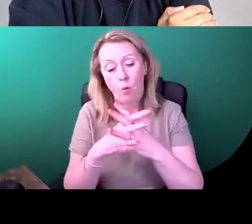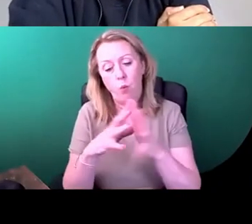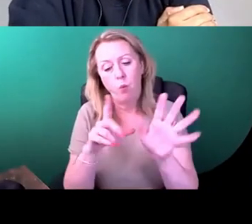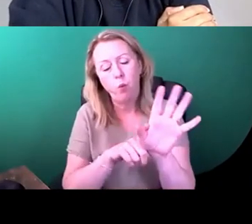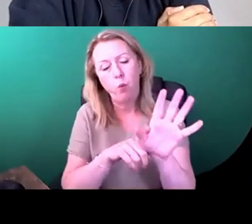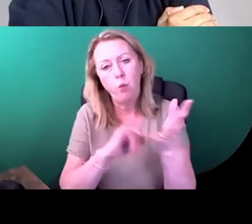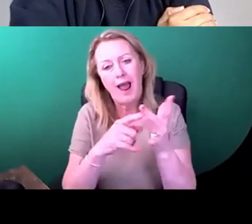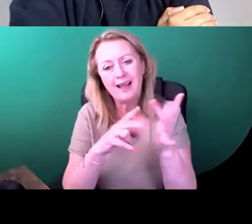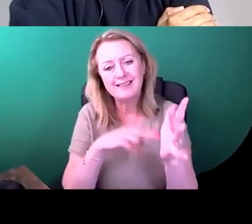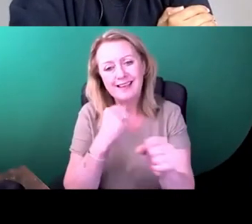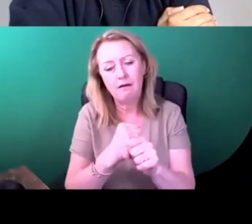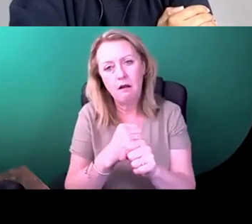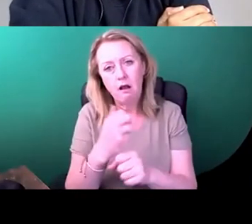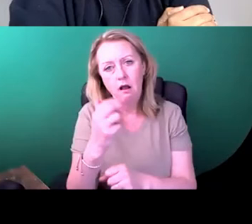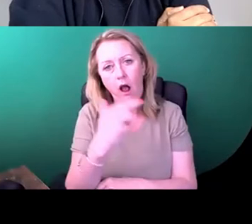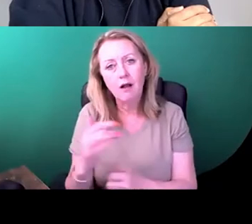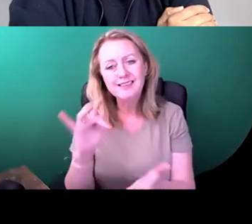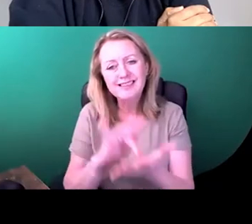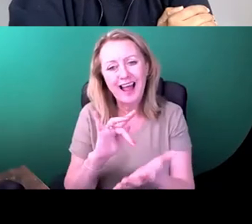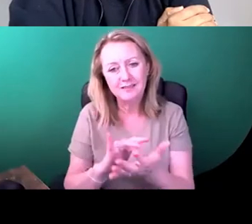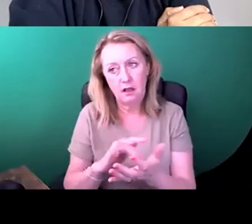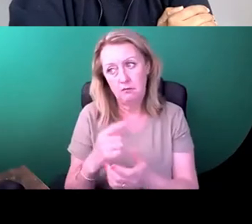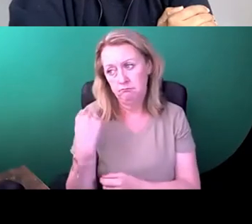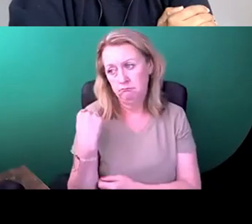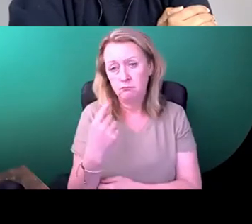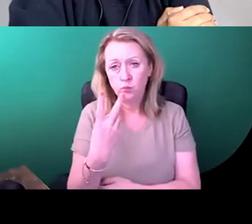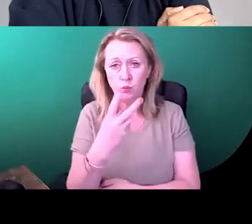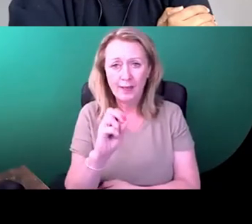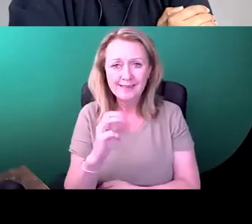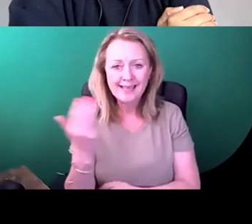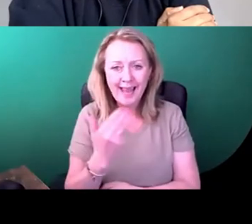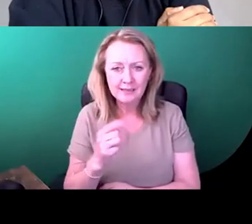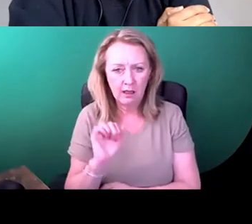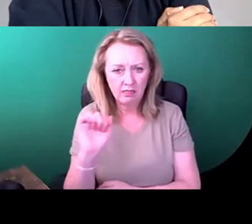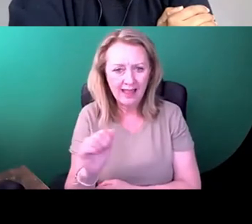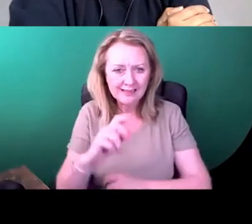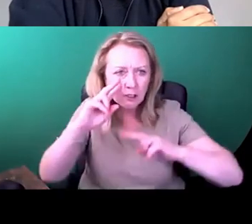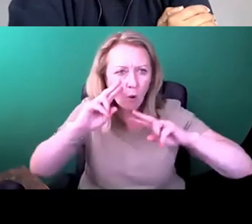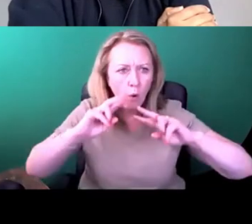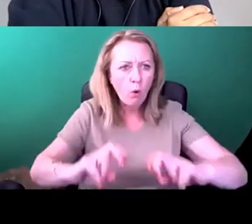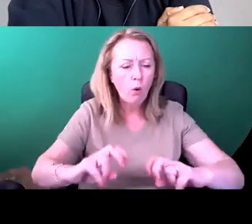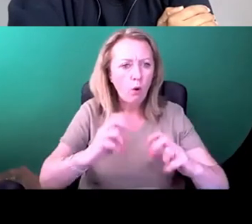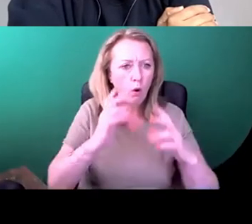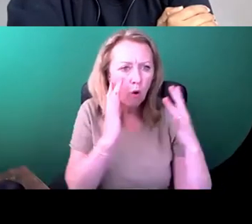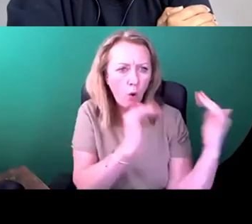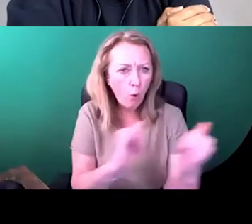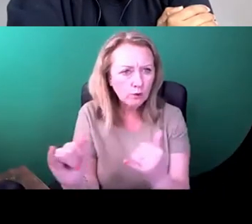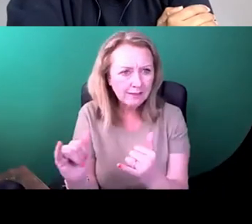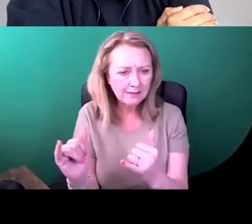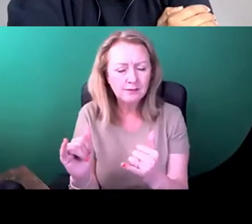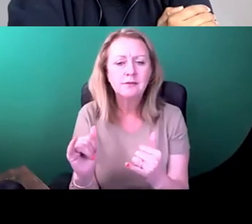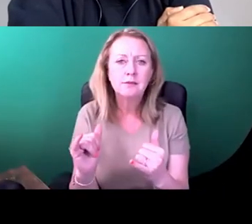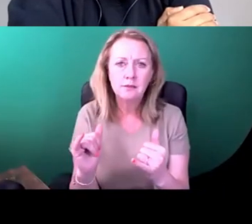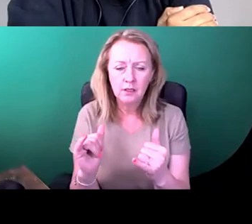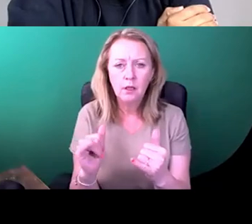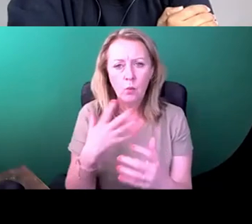DASH programme, Wising conducted an audit of their site to understand the work that needed to be done, with an understanding that the work would be ongoing